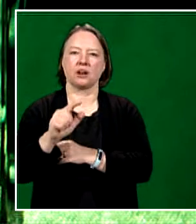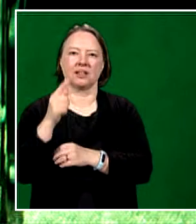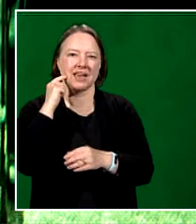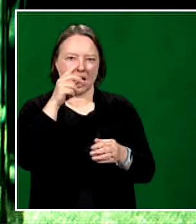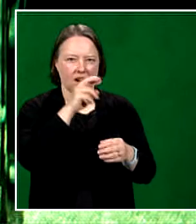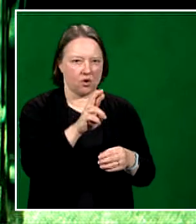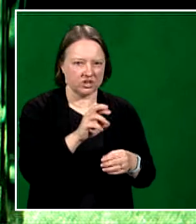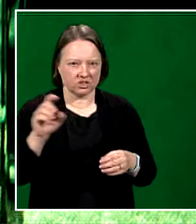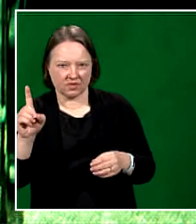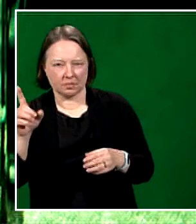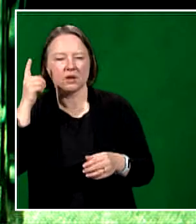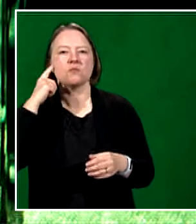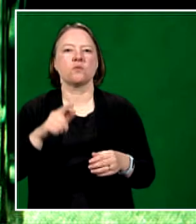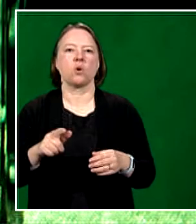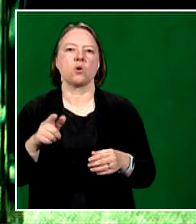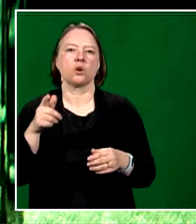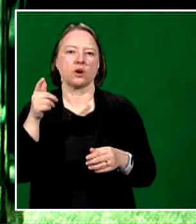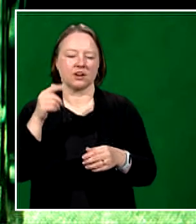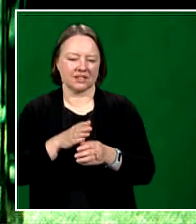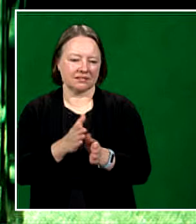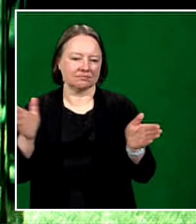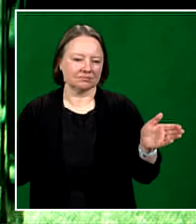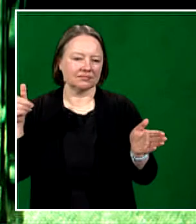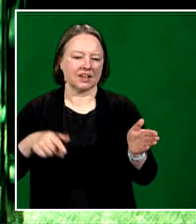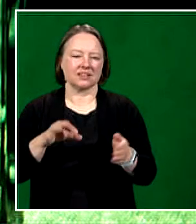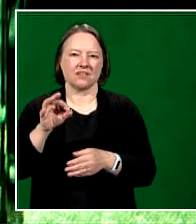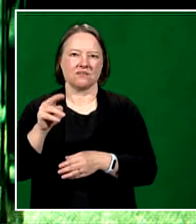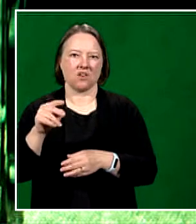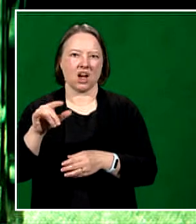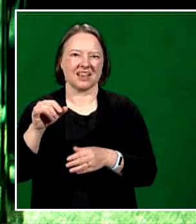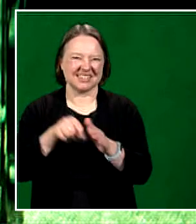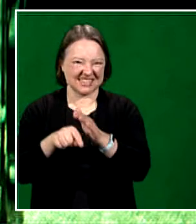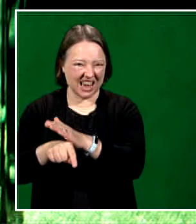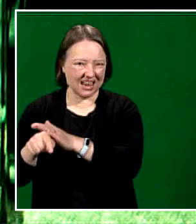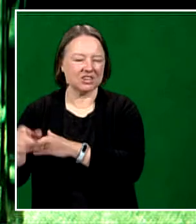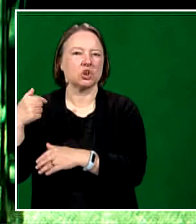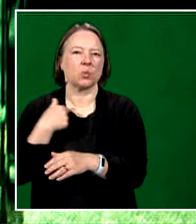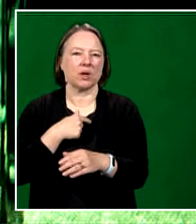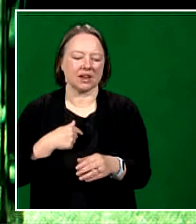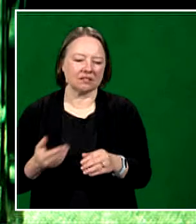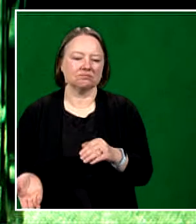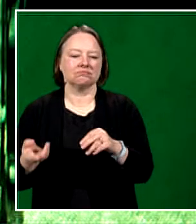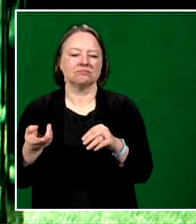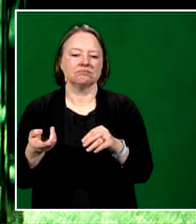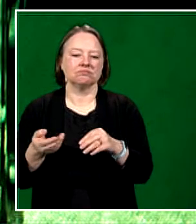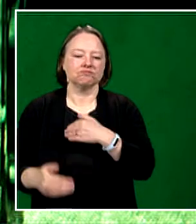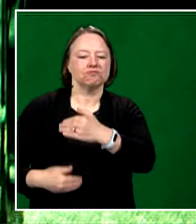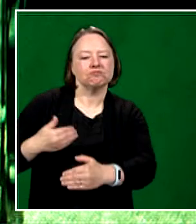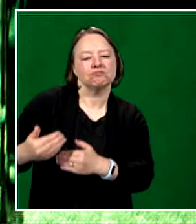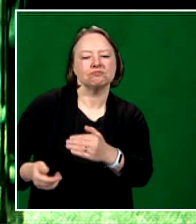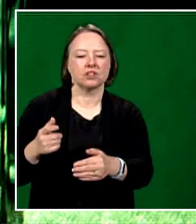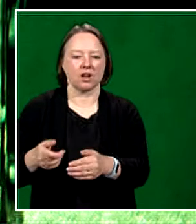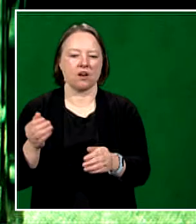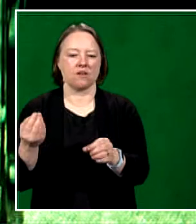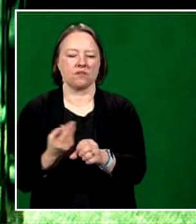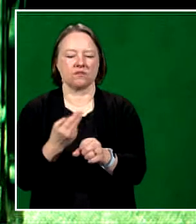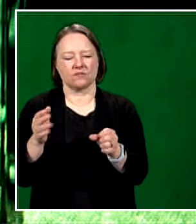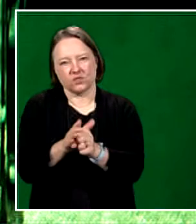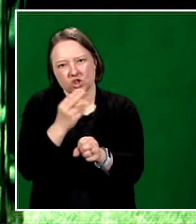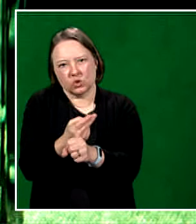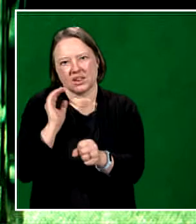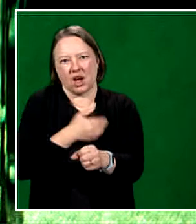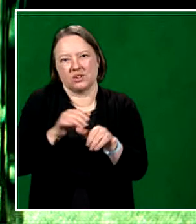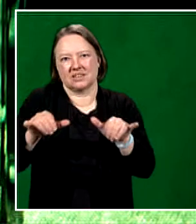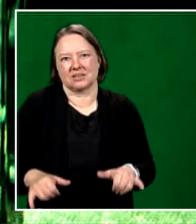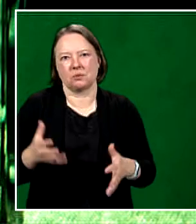for the full characterization of thiophormide as a fungicide, so we can make steps towards fully circularizing our system. And also, we want to